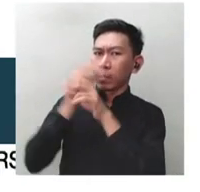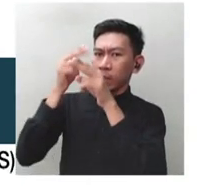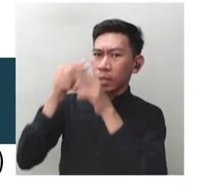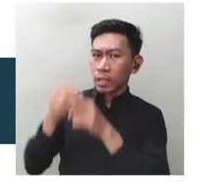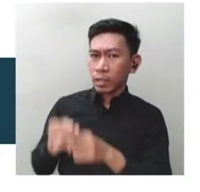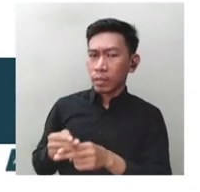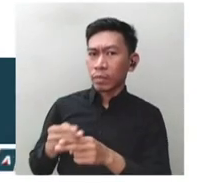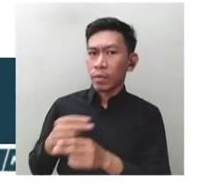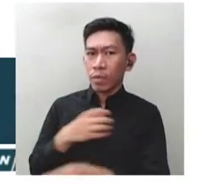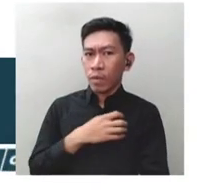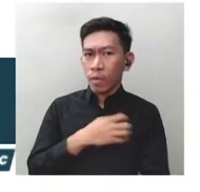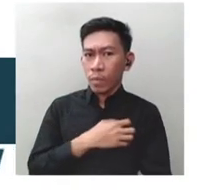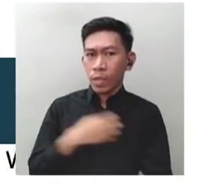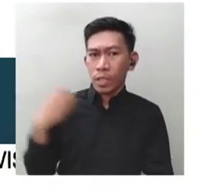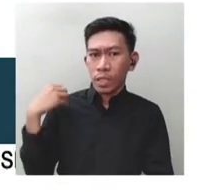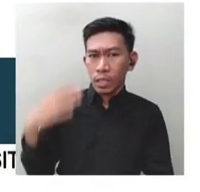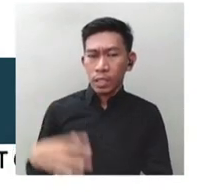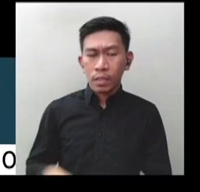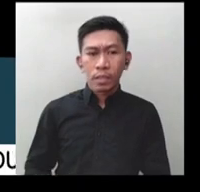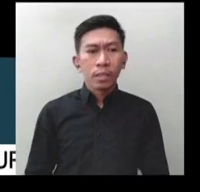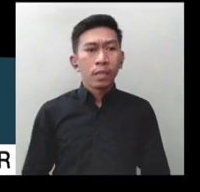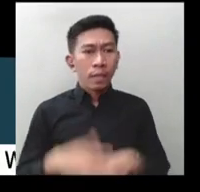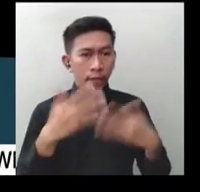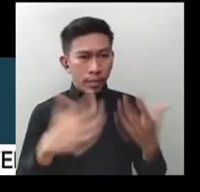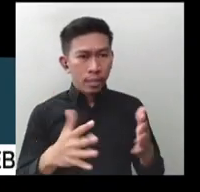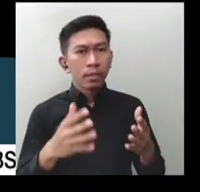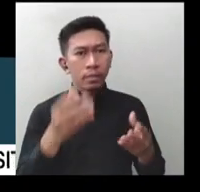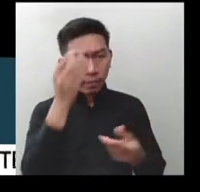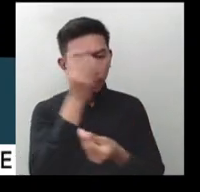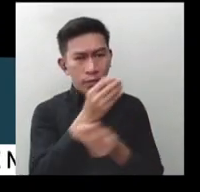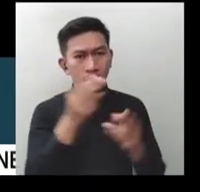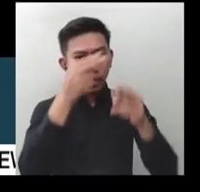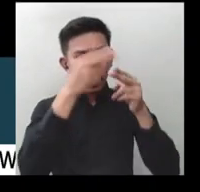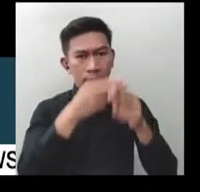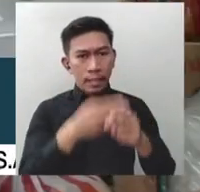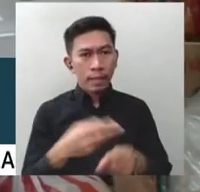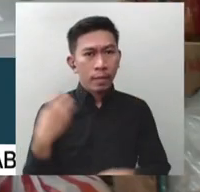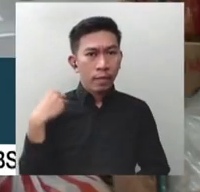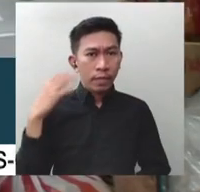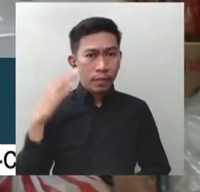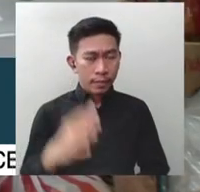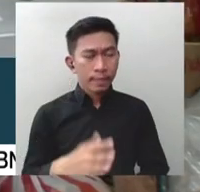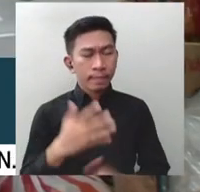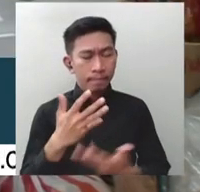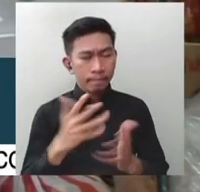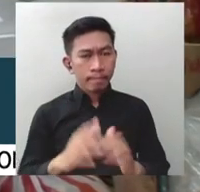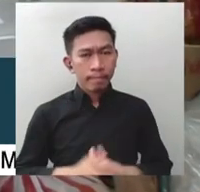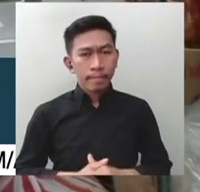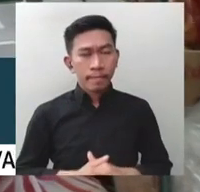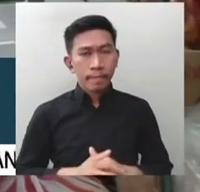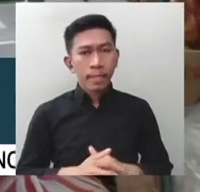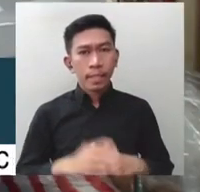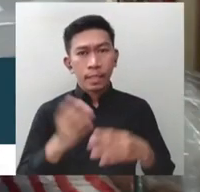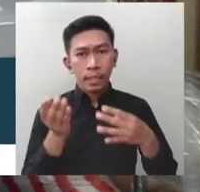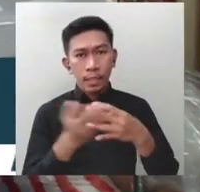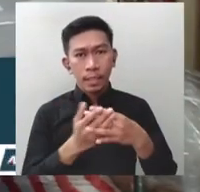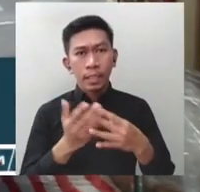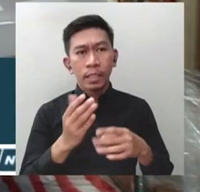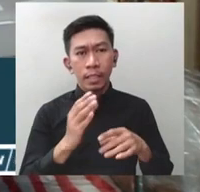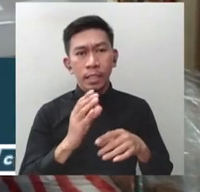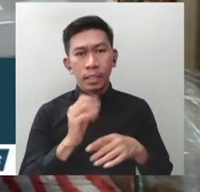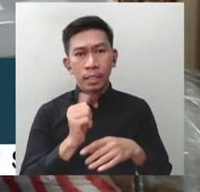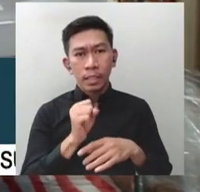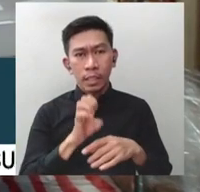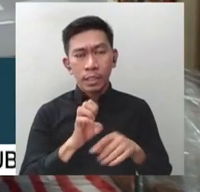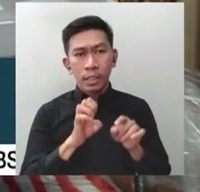We already released the names of the police officer, Ma'am Carmina. In fact, the cases filed before the prosecutor's office, all